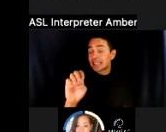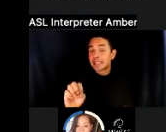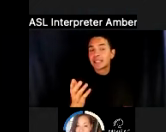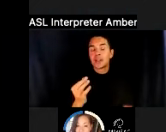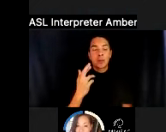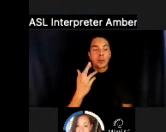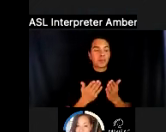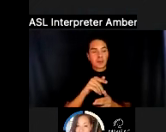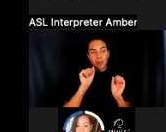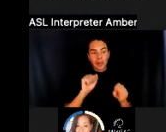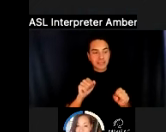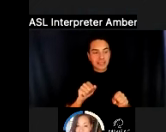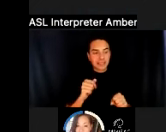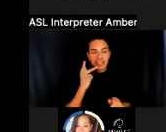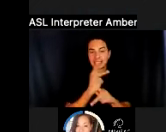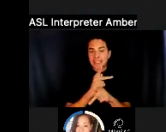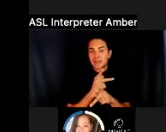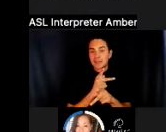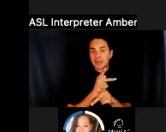or you might keep